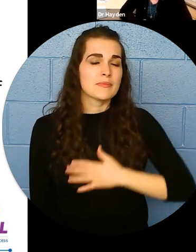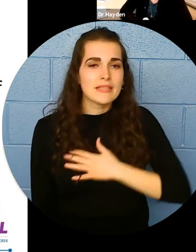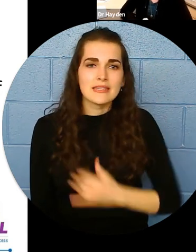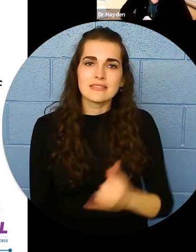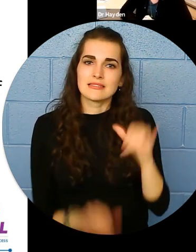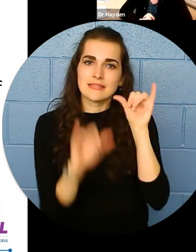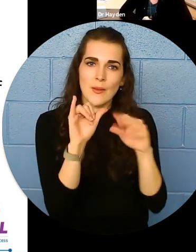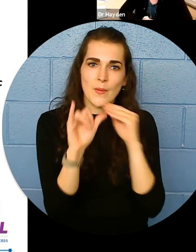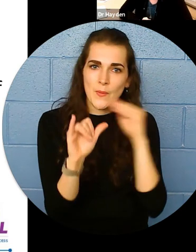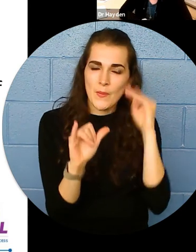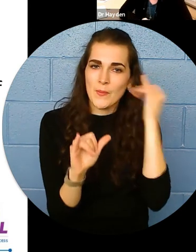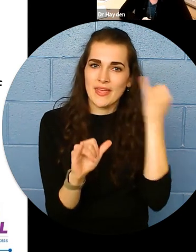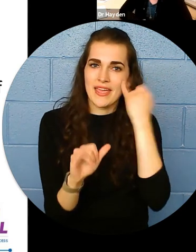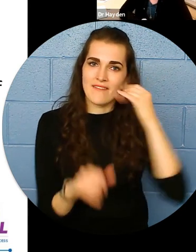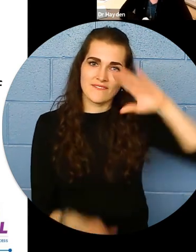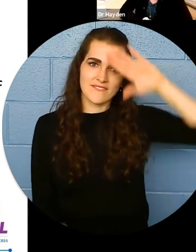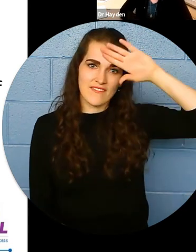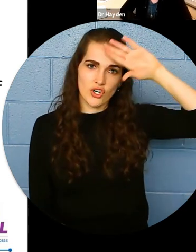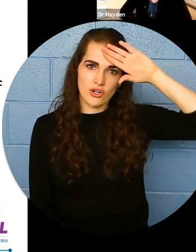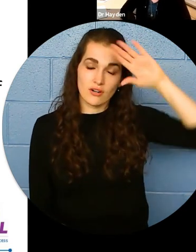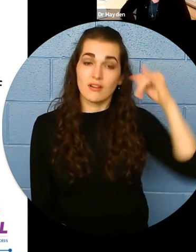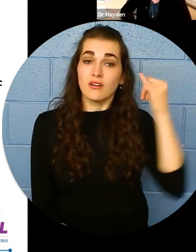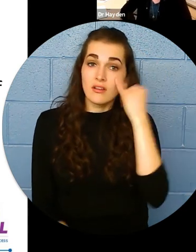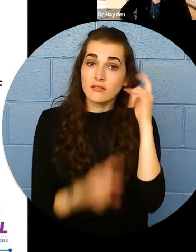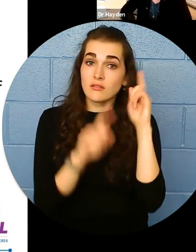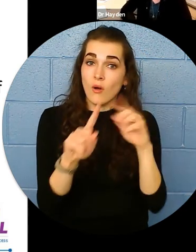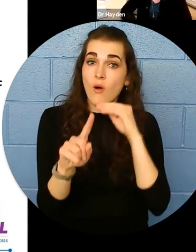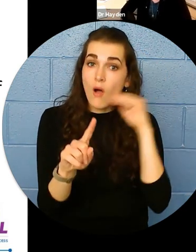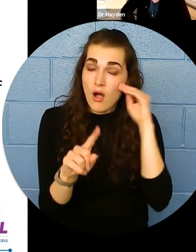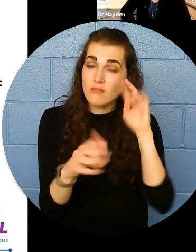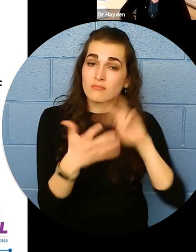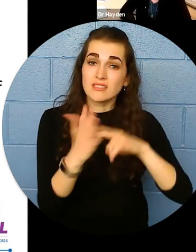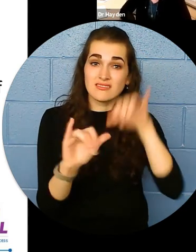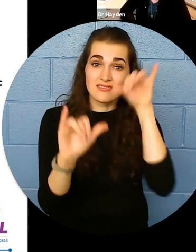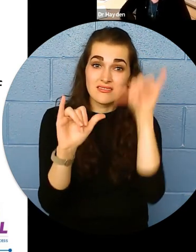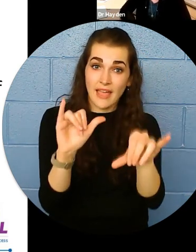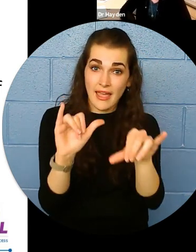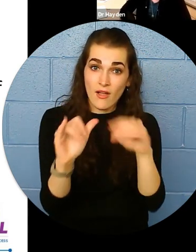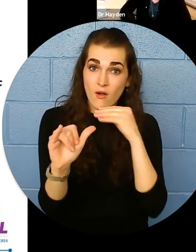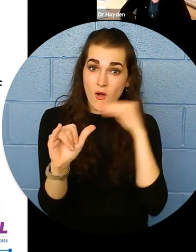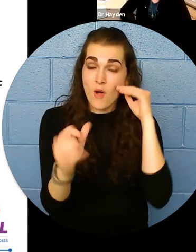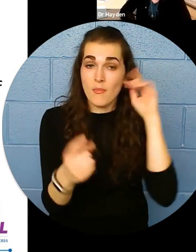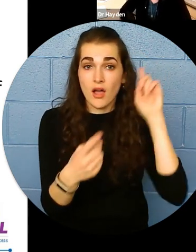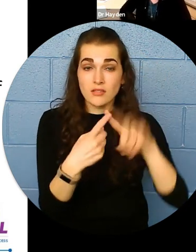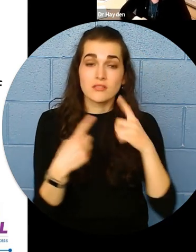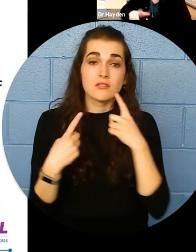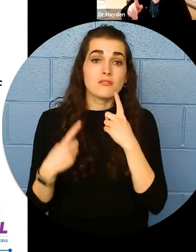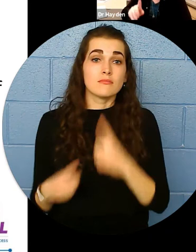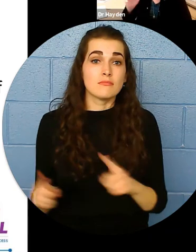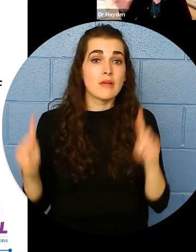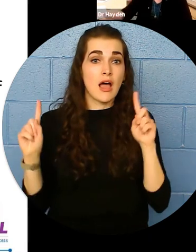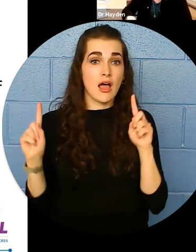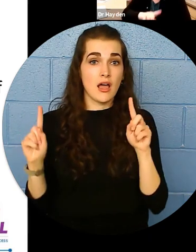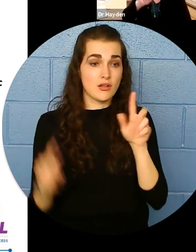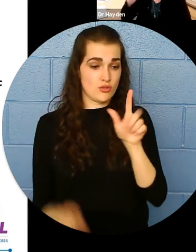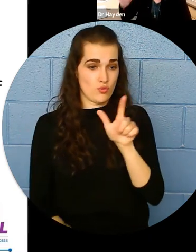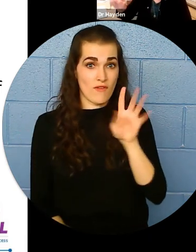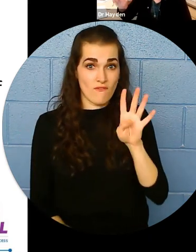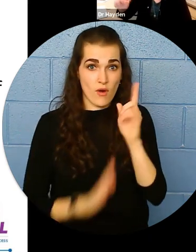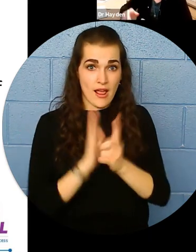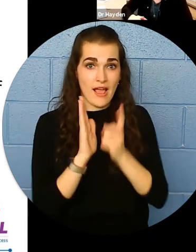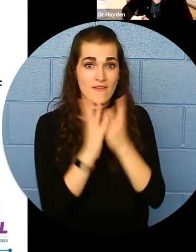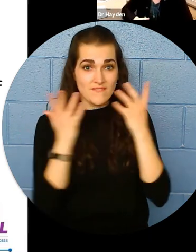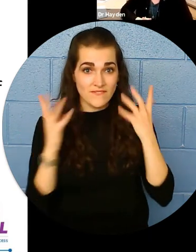fever. Once they go home with a fever, they will have to stay home until they are 1 day, 24